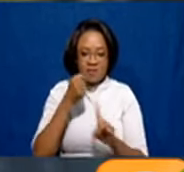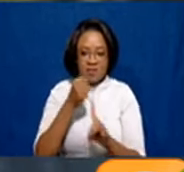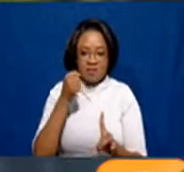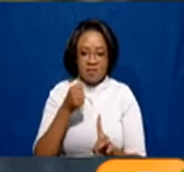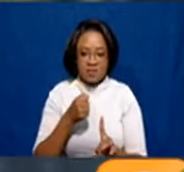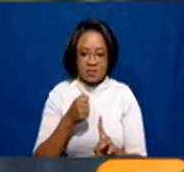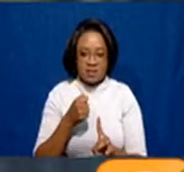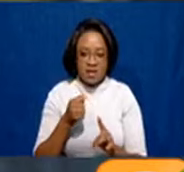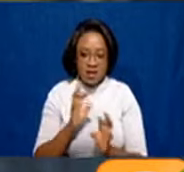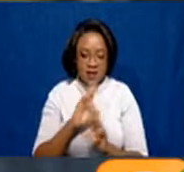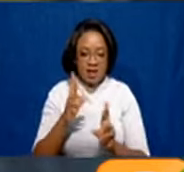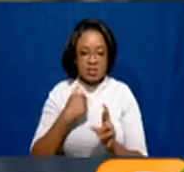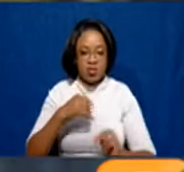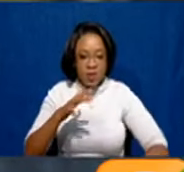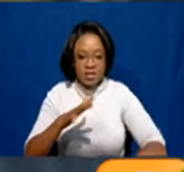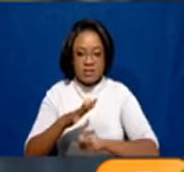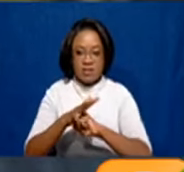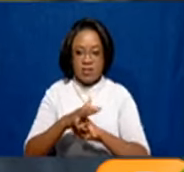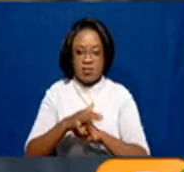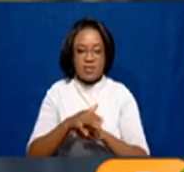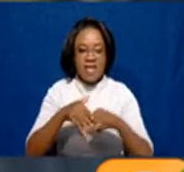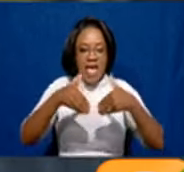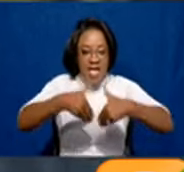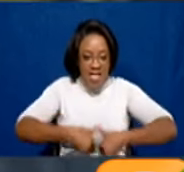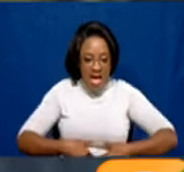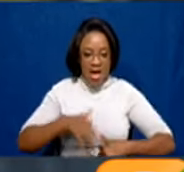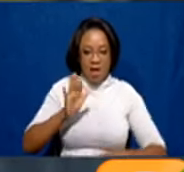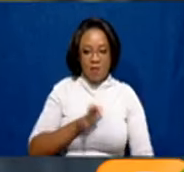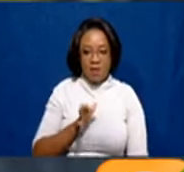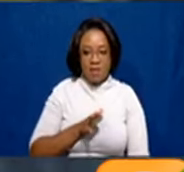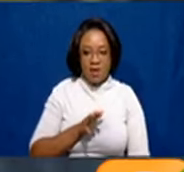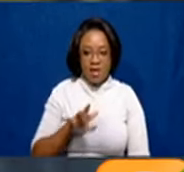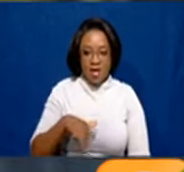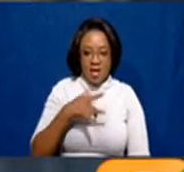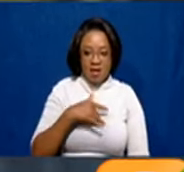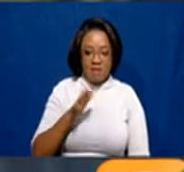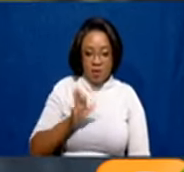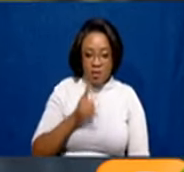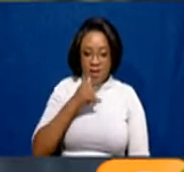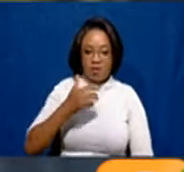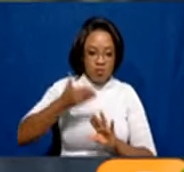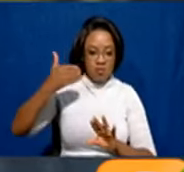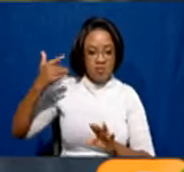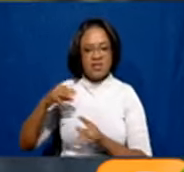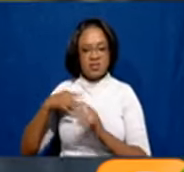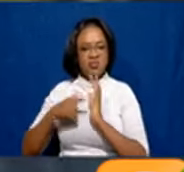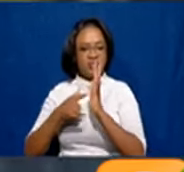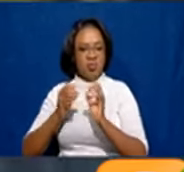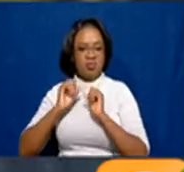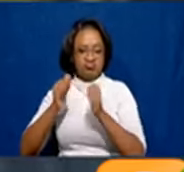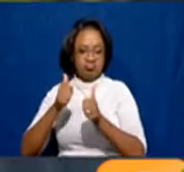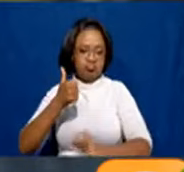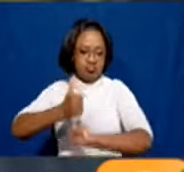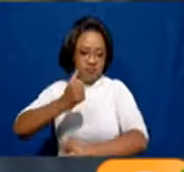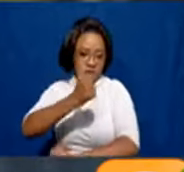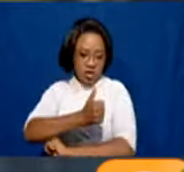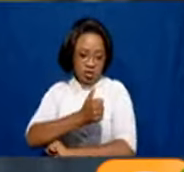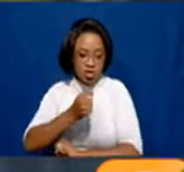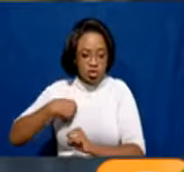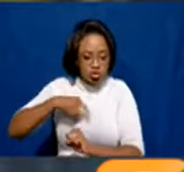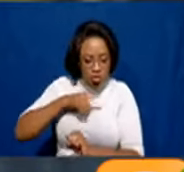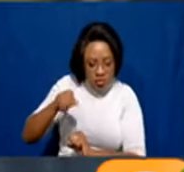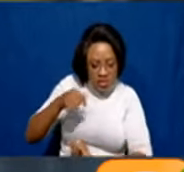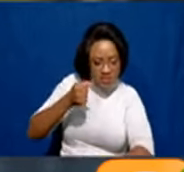at how do we help then our younger women? I feel the women that have come before us have already set a good foundation. So how do we